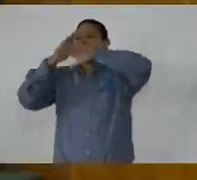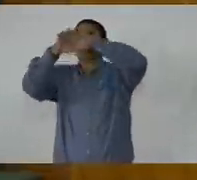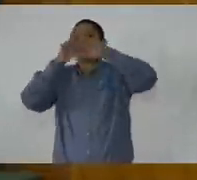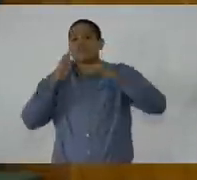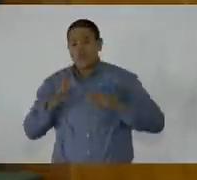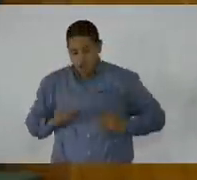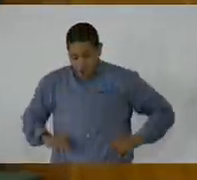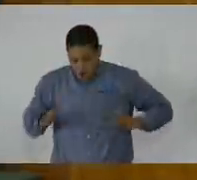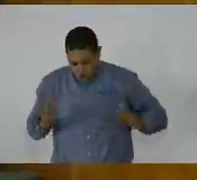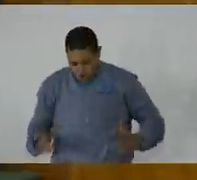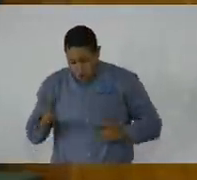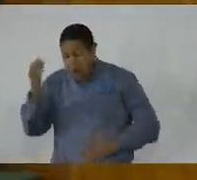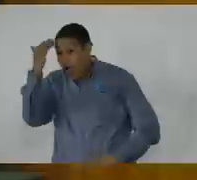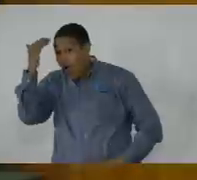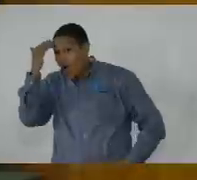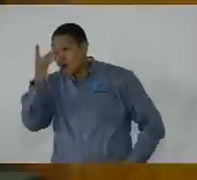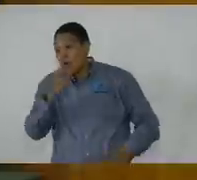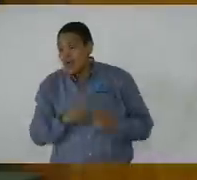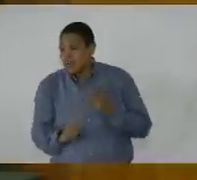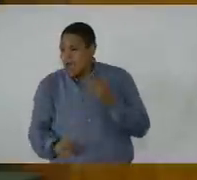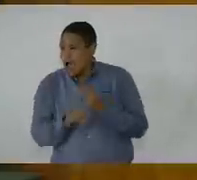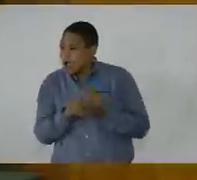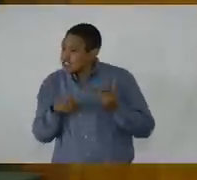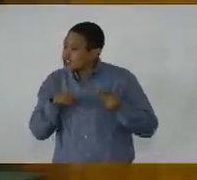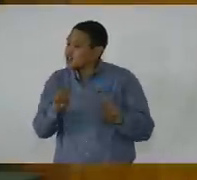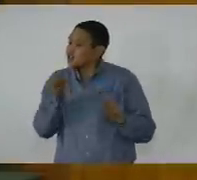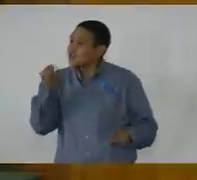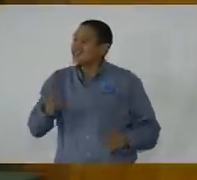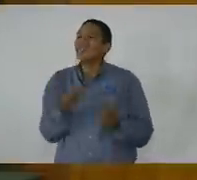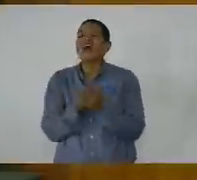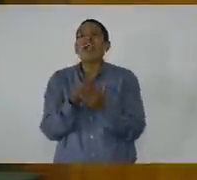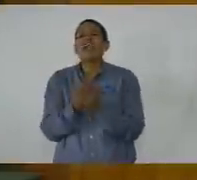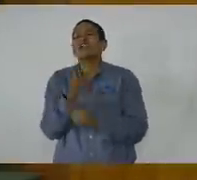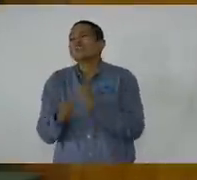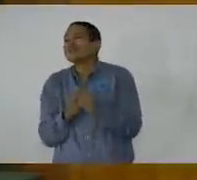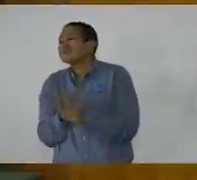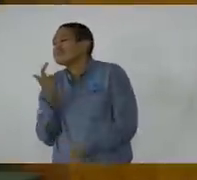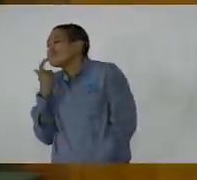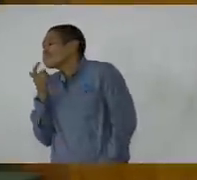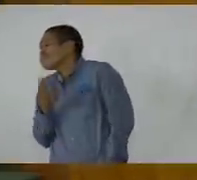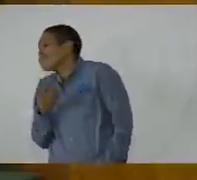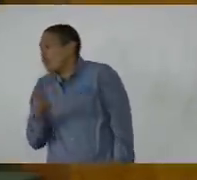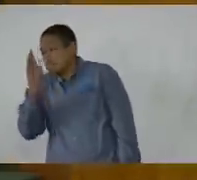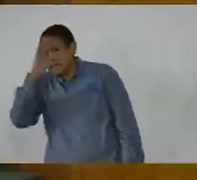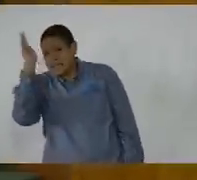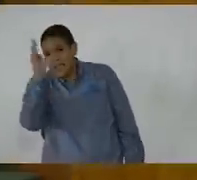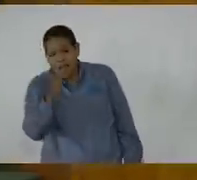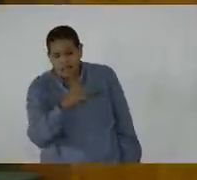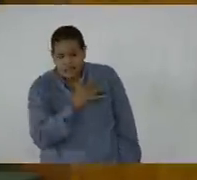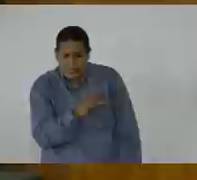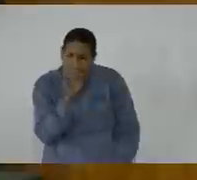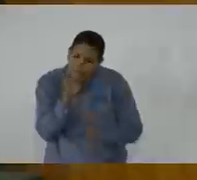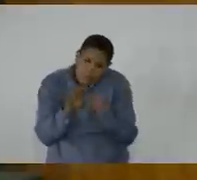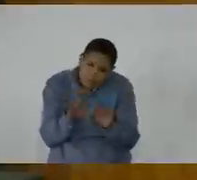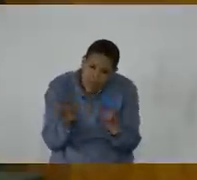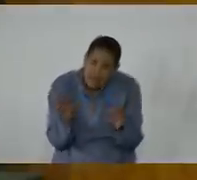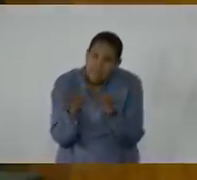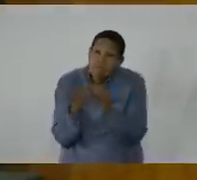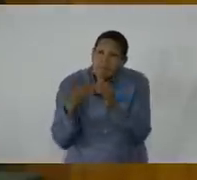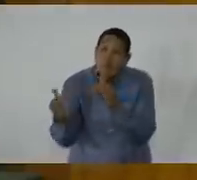consumer awareness during the financial year by directly sensitizing more